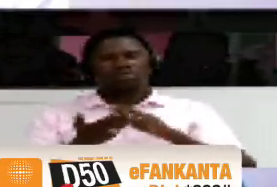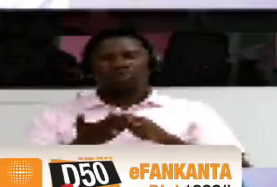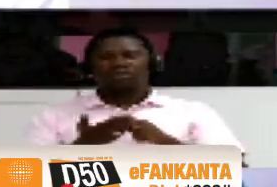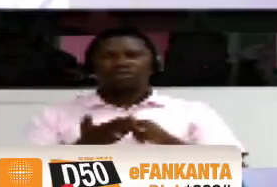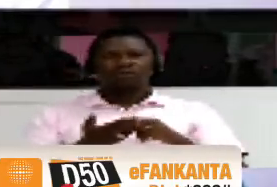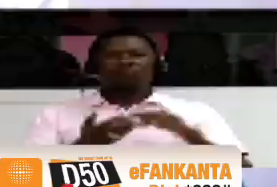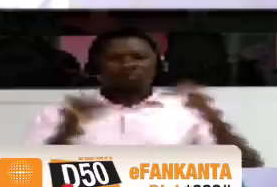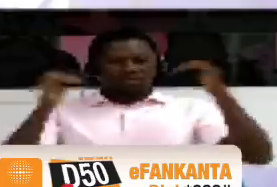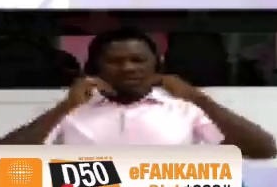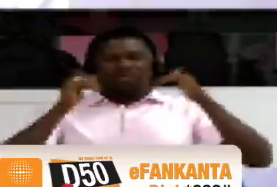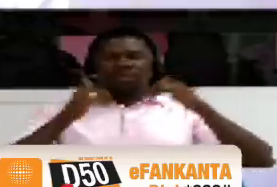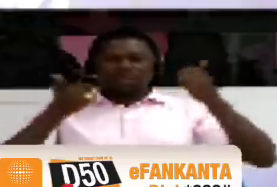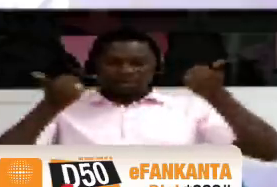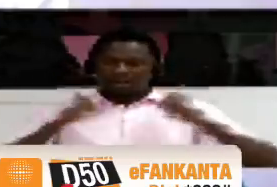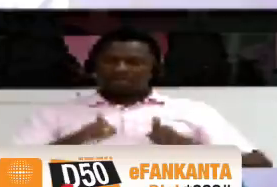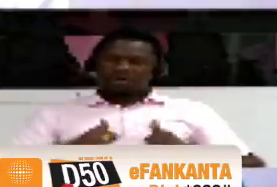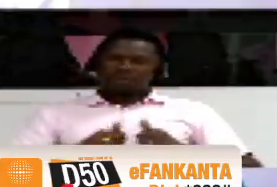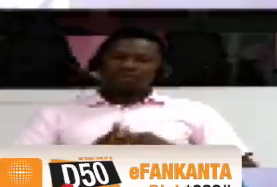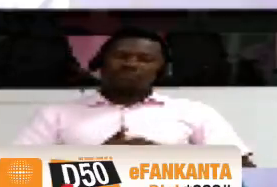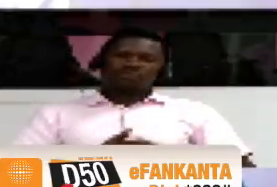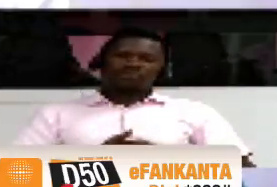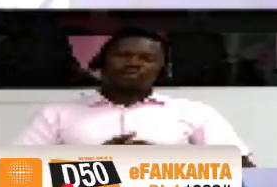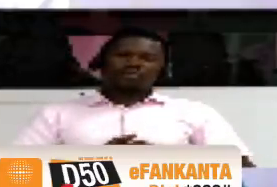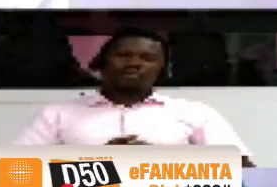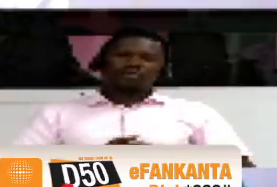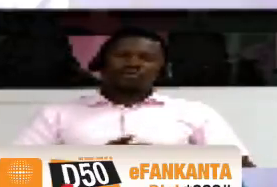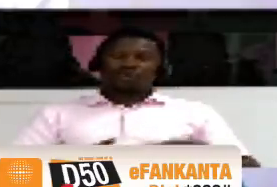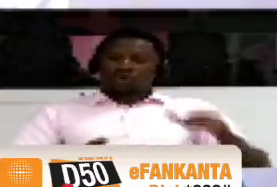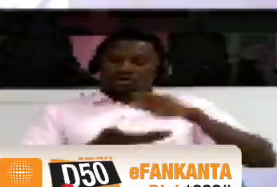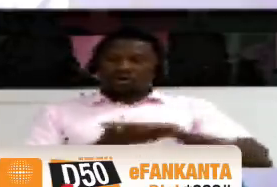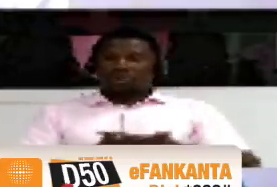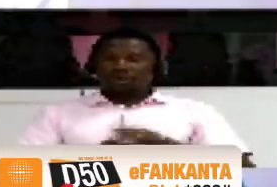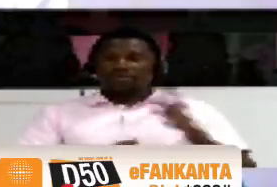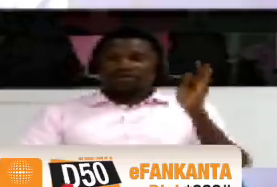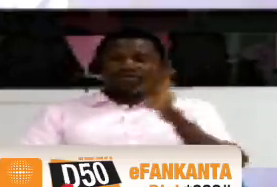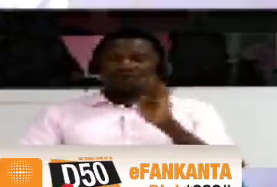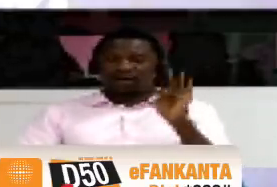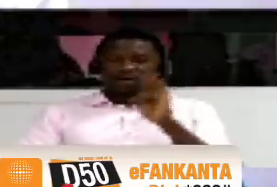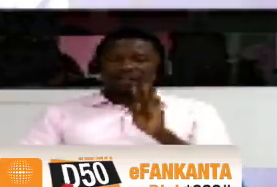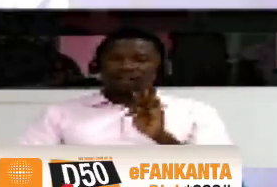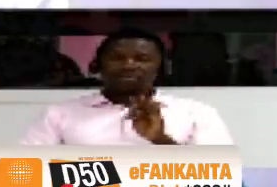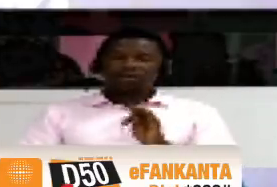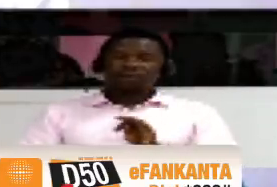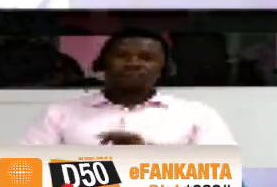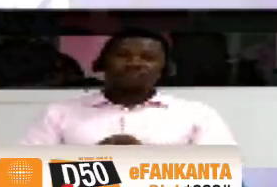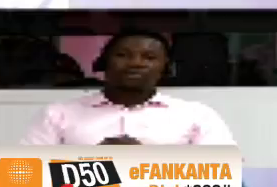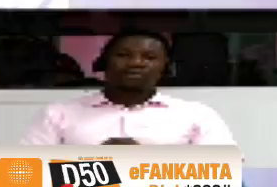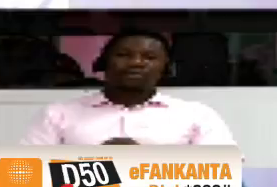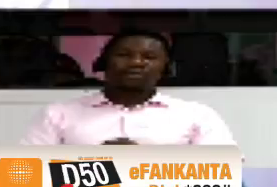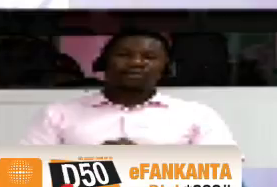meeting came about on a Friday.